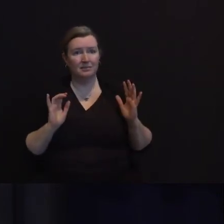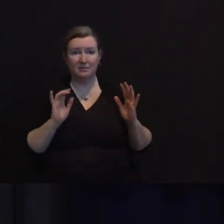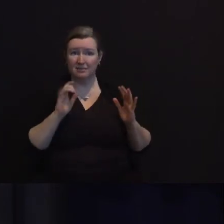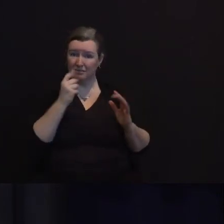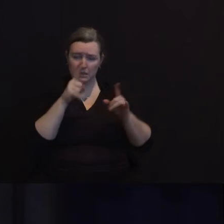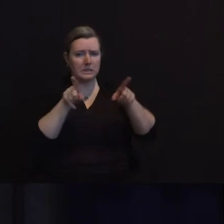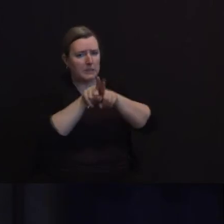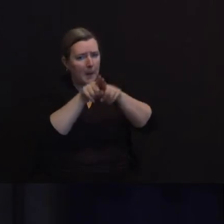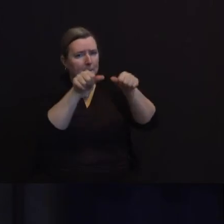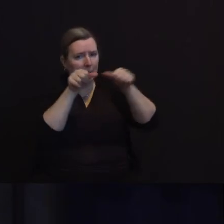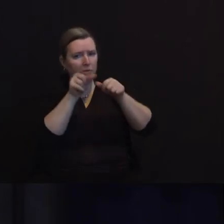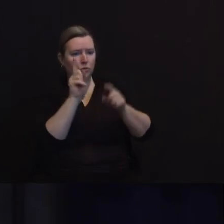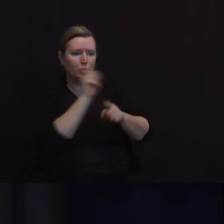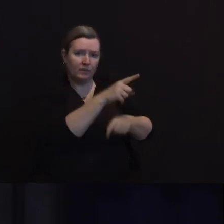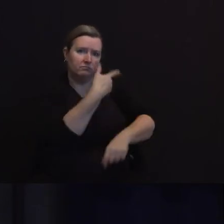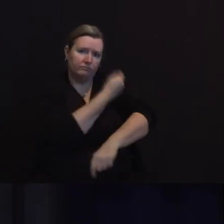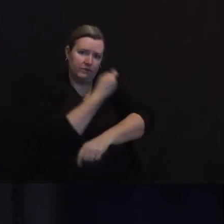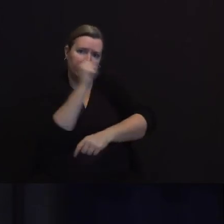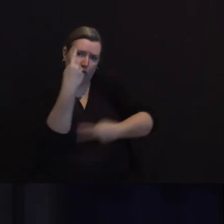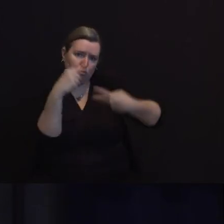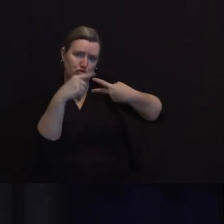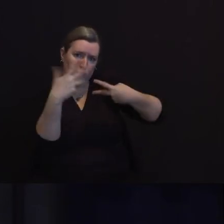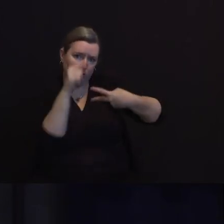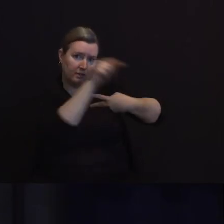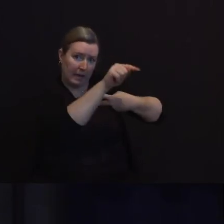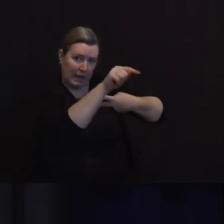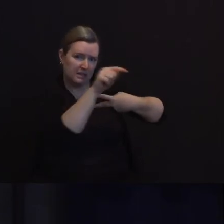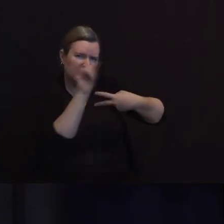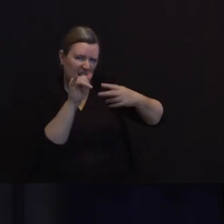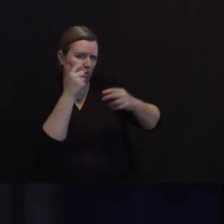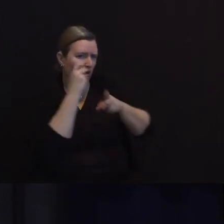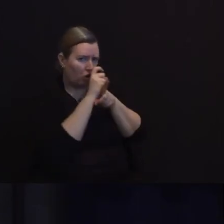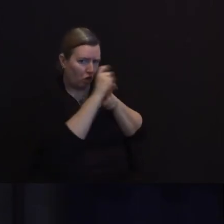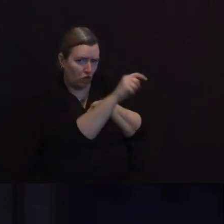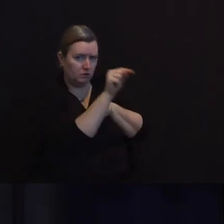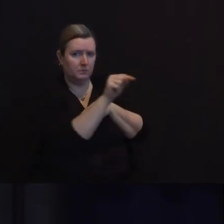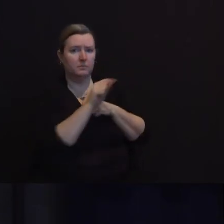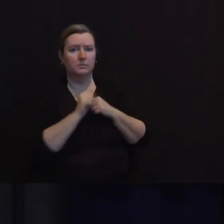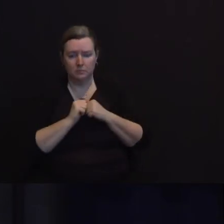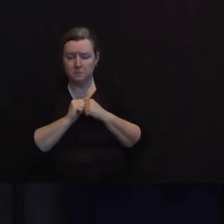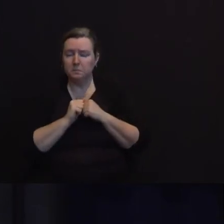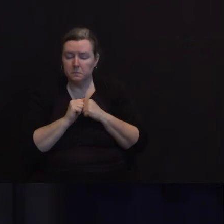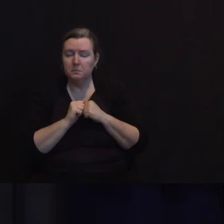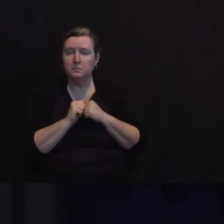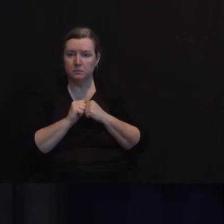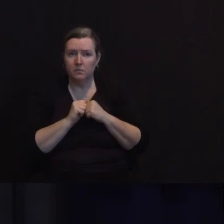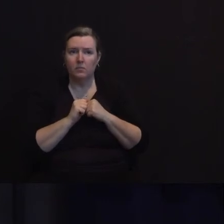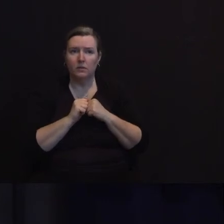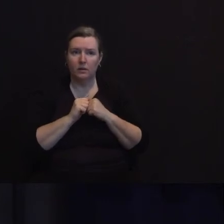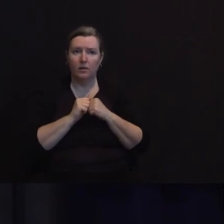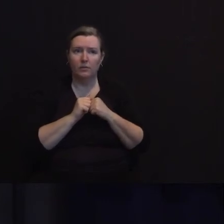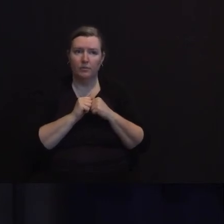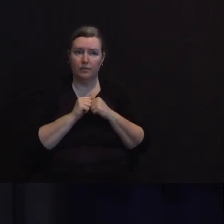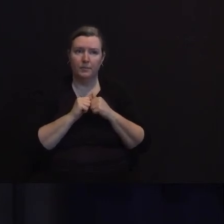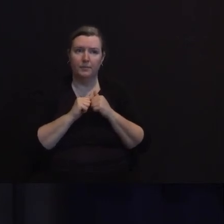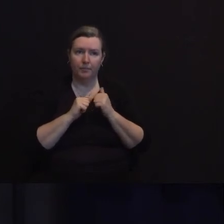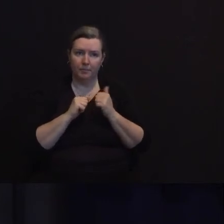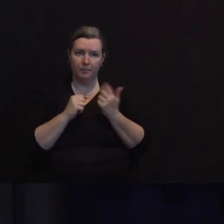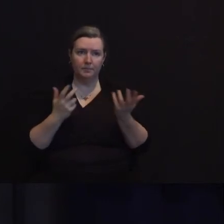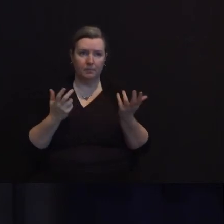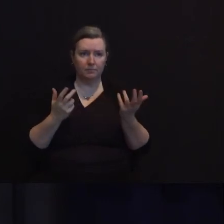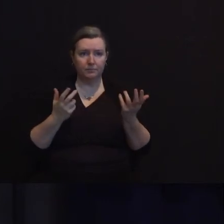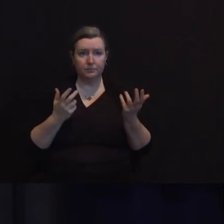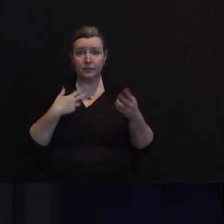for assistance in scheduling the second dose. If you received a first dose at the